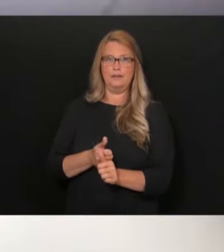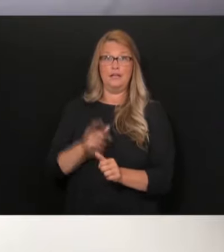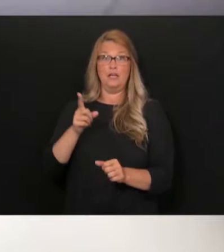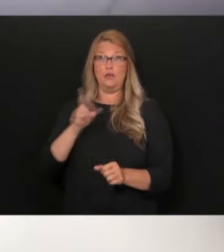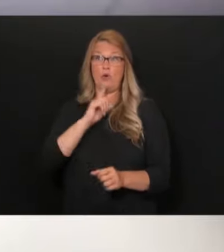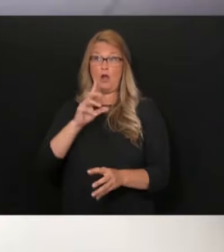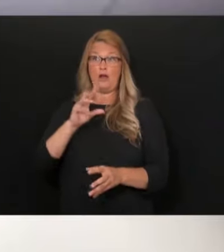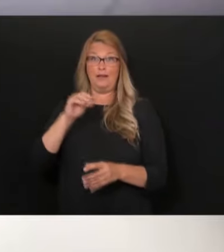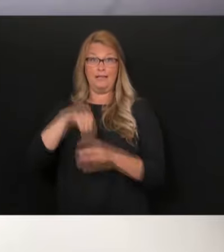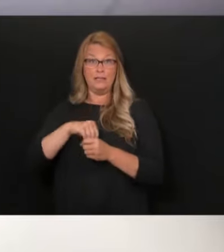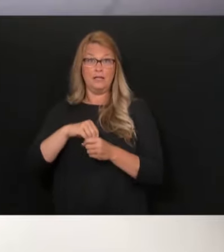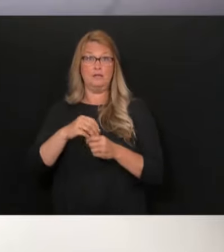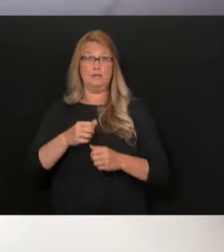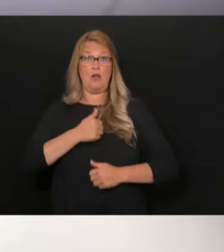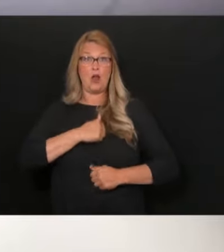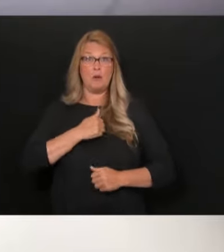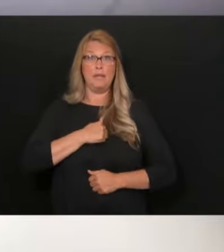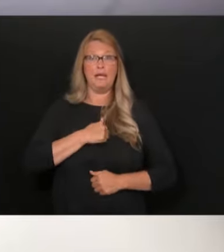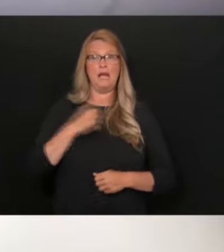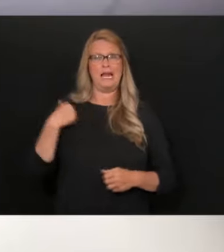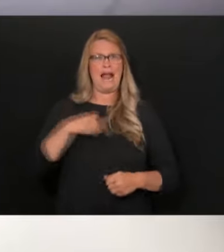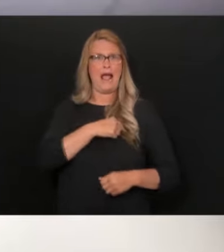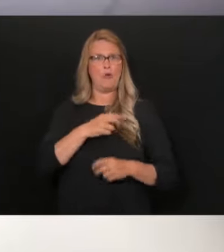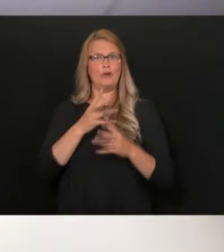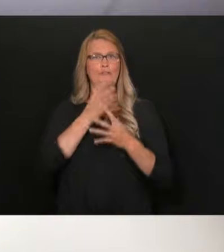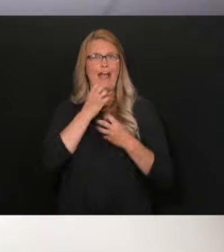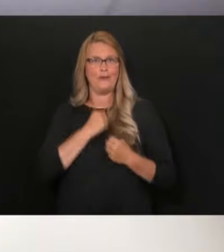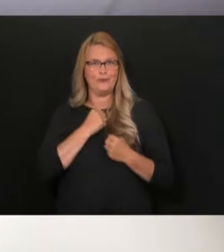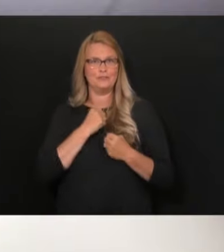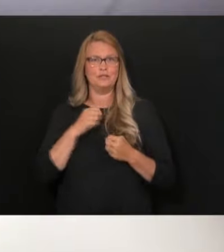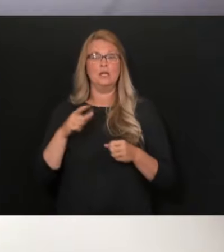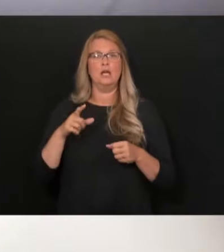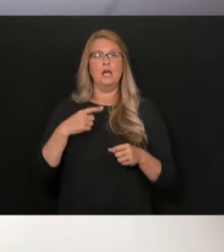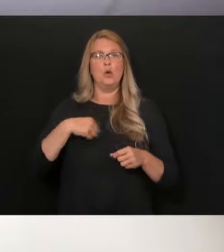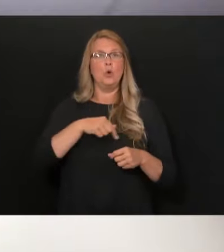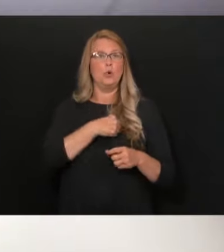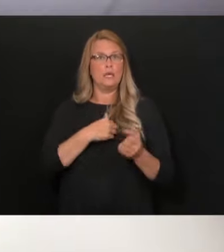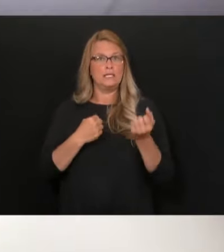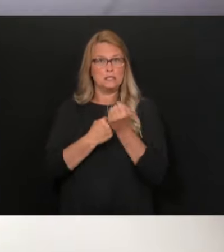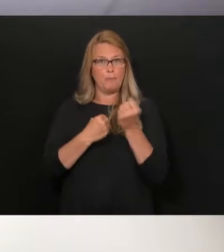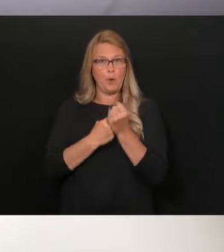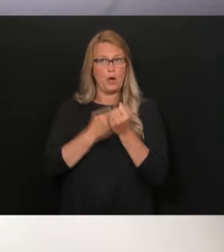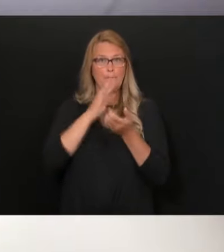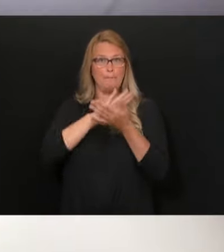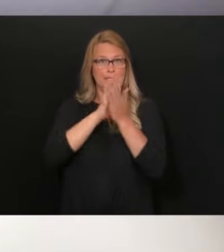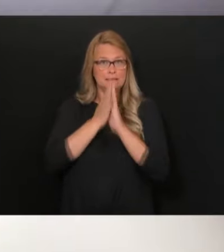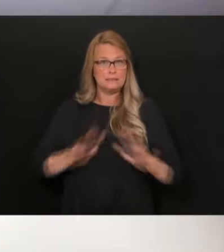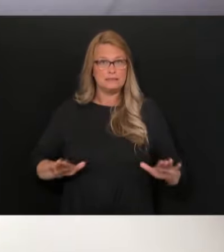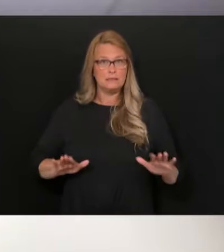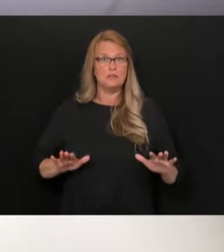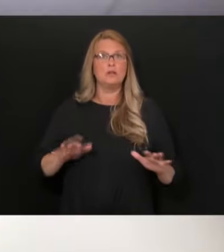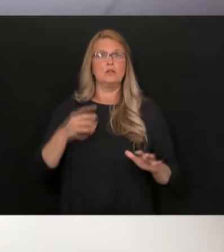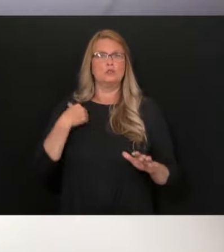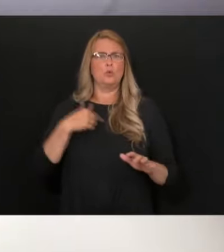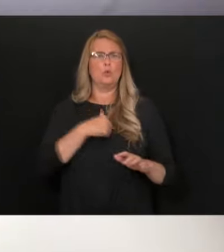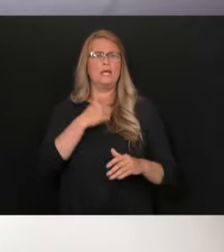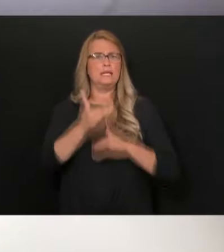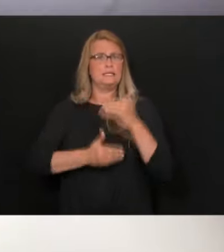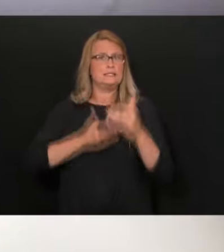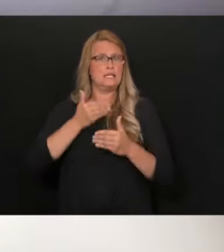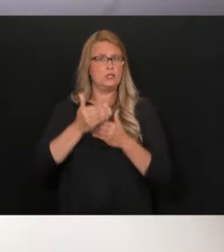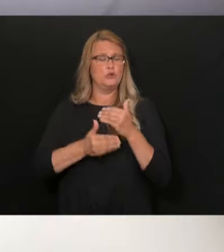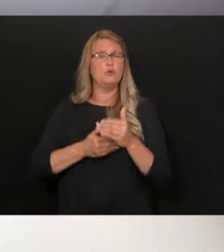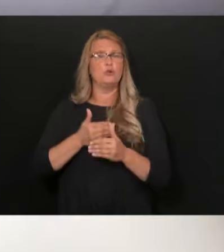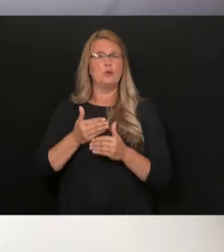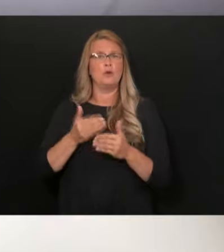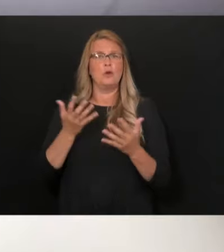Army and the Air Force values. As far as the support piece, we have tended over the years to focus on what we call